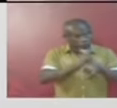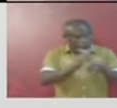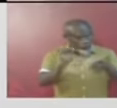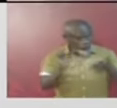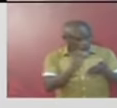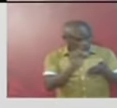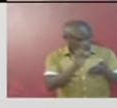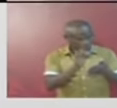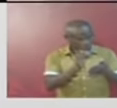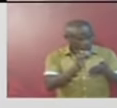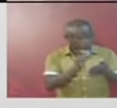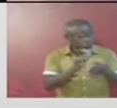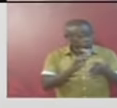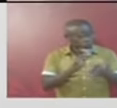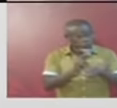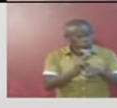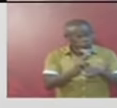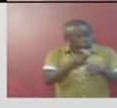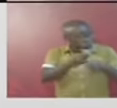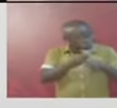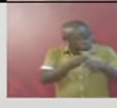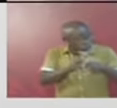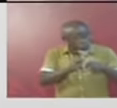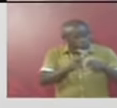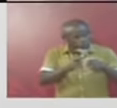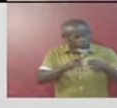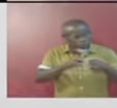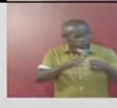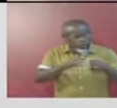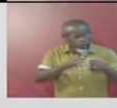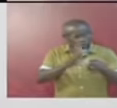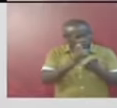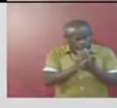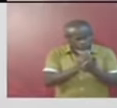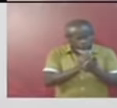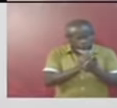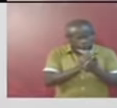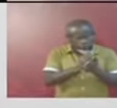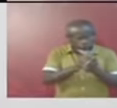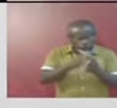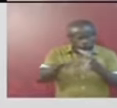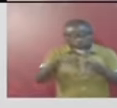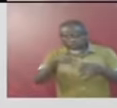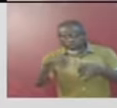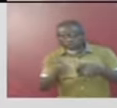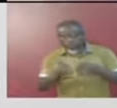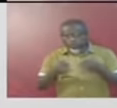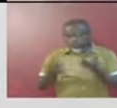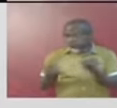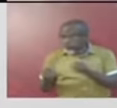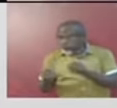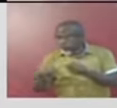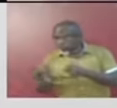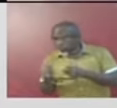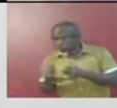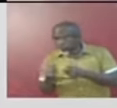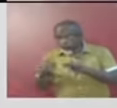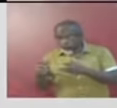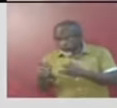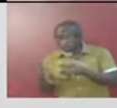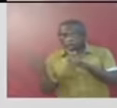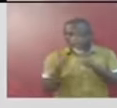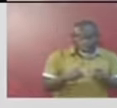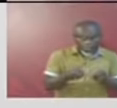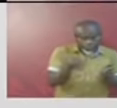Of course, using there's a feature in it for blue light. You could use that feature for e-learning as well. But the main thing is not to try